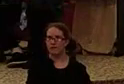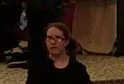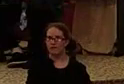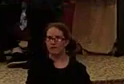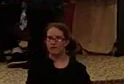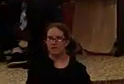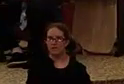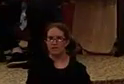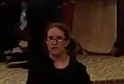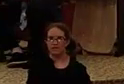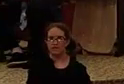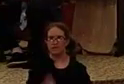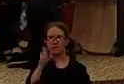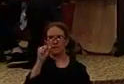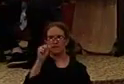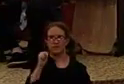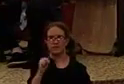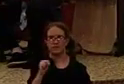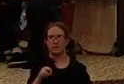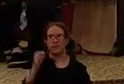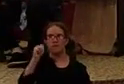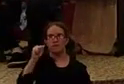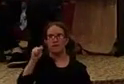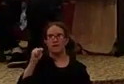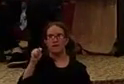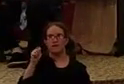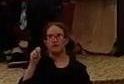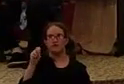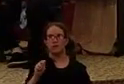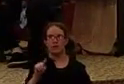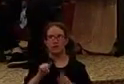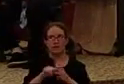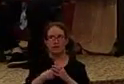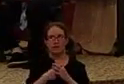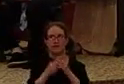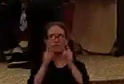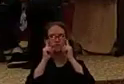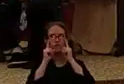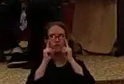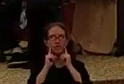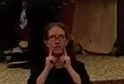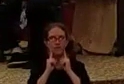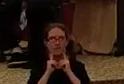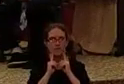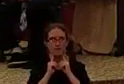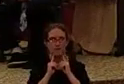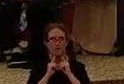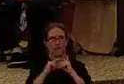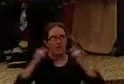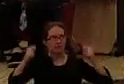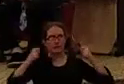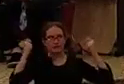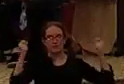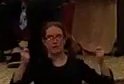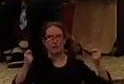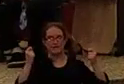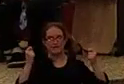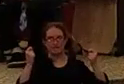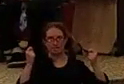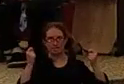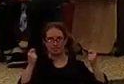some deans and matrons that had stayed there with me. And they all began to cry. And they began to rejoice.